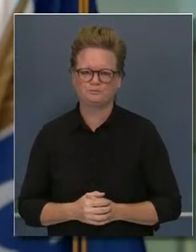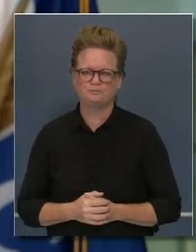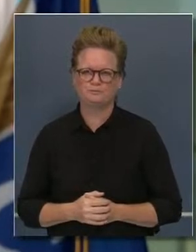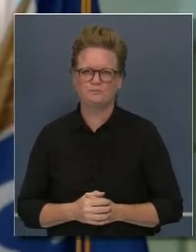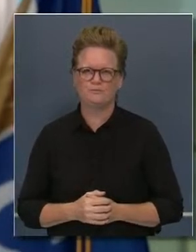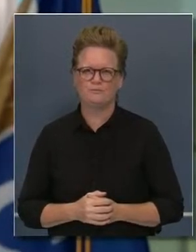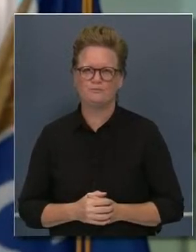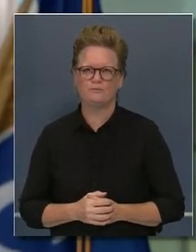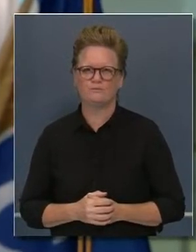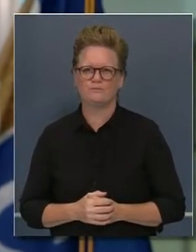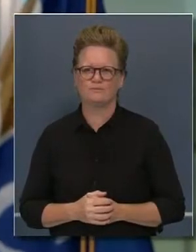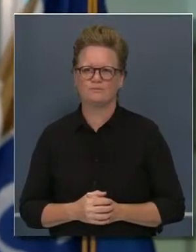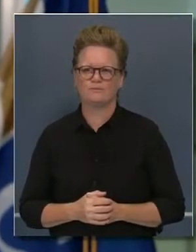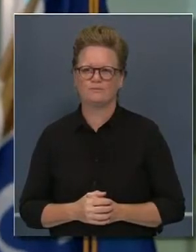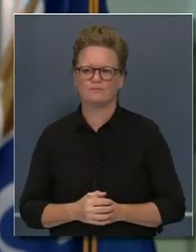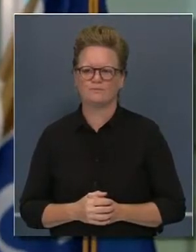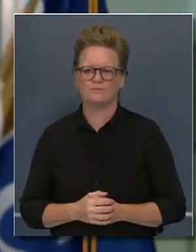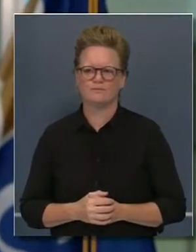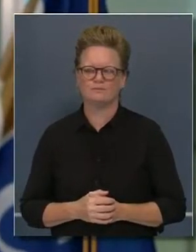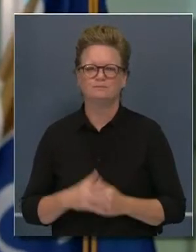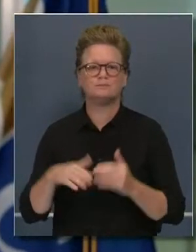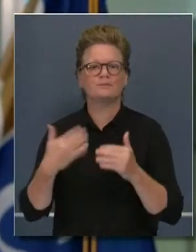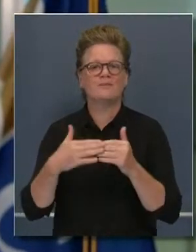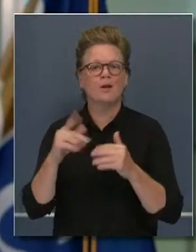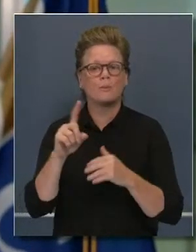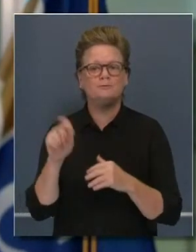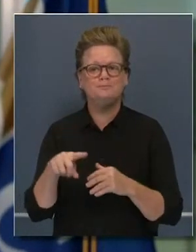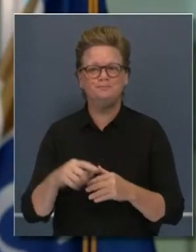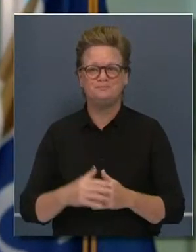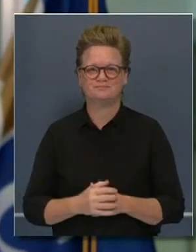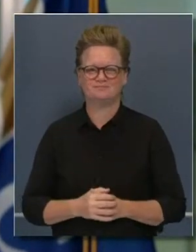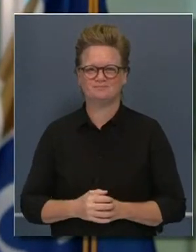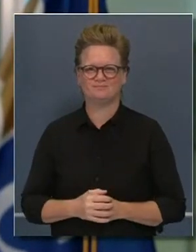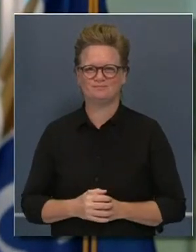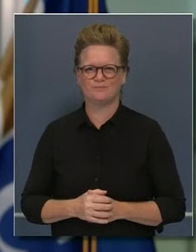Next question. Thank you. David Baker, Bloomberg News.